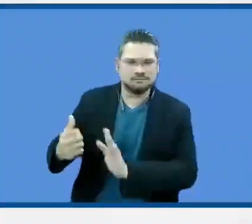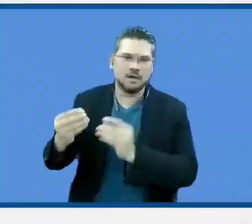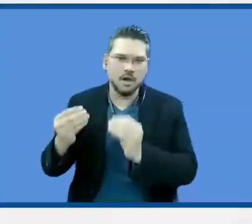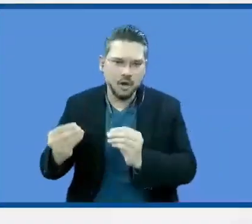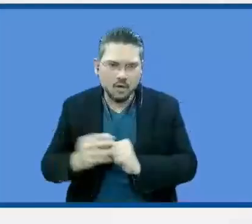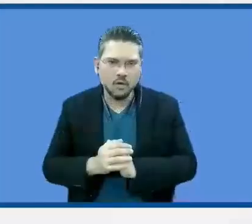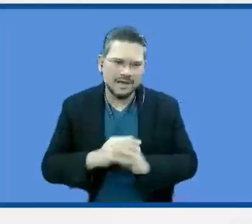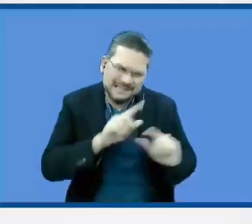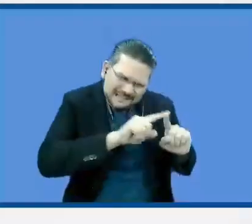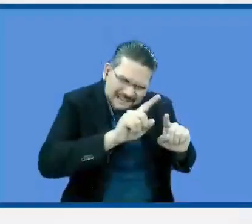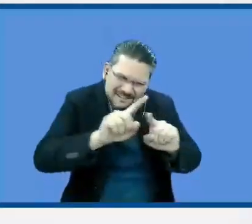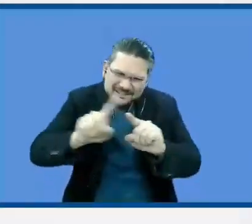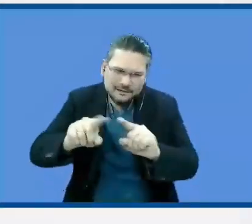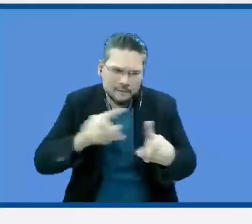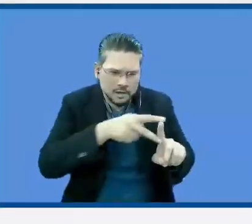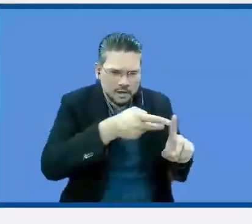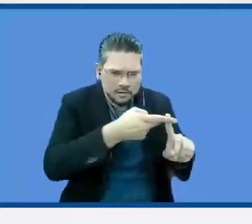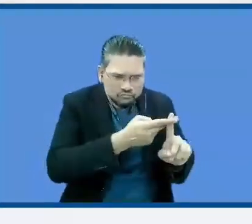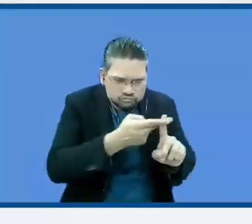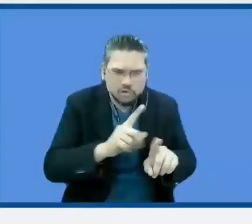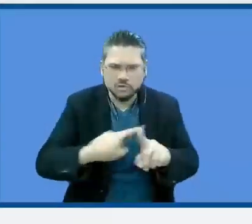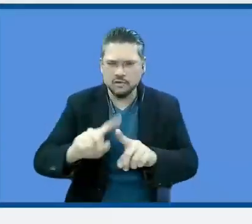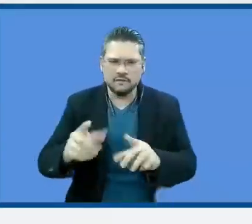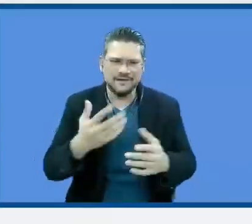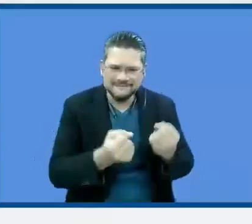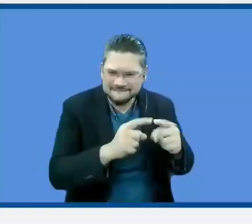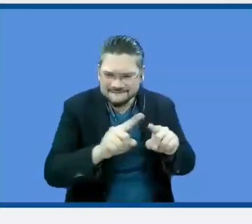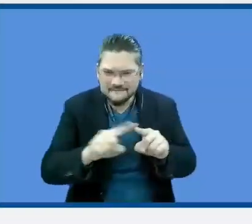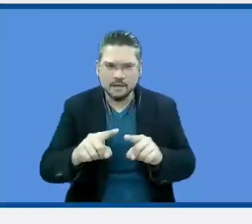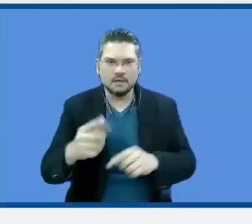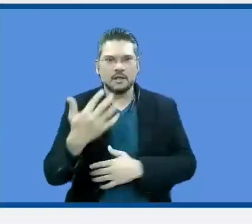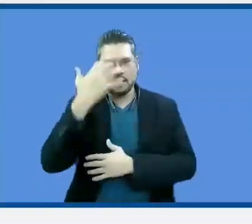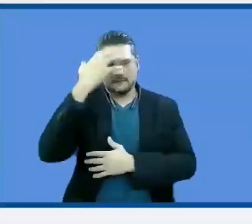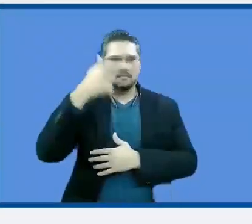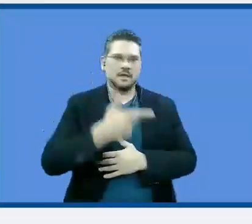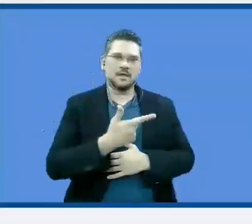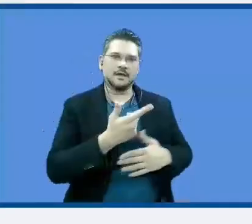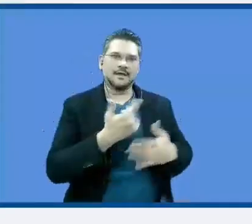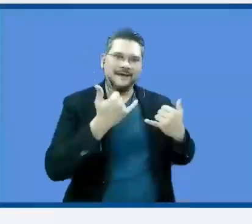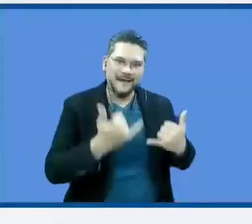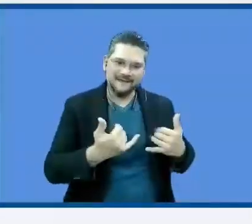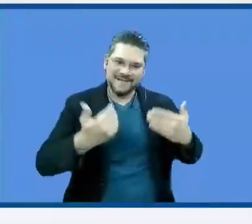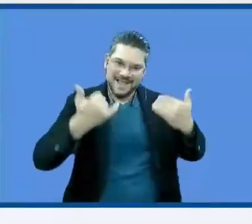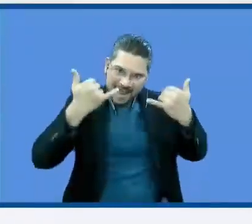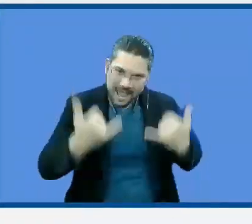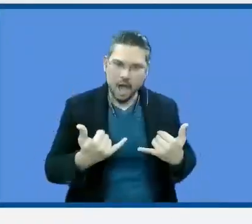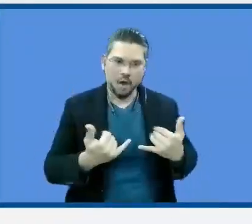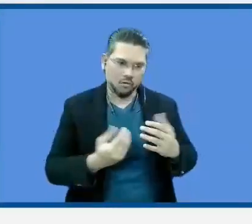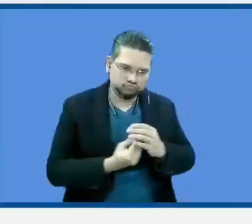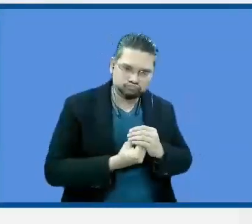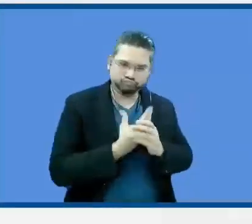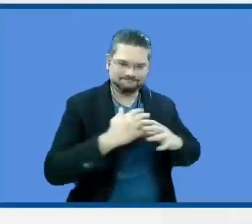The government has created for the first time an environment ministry, a ministry that is working